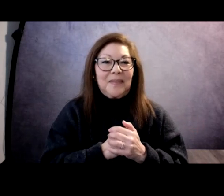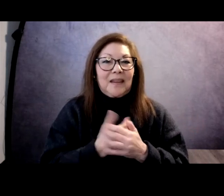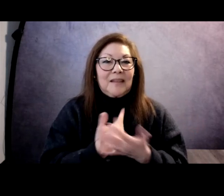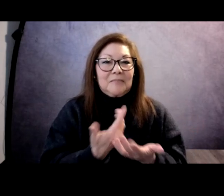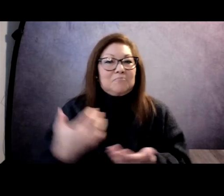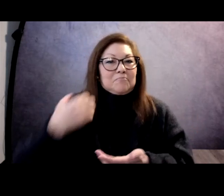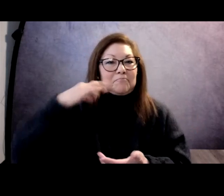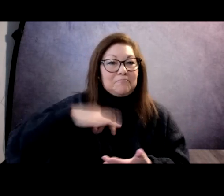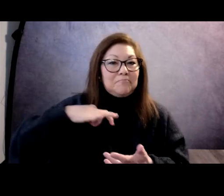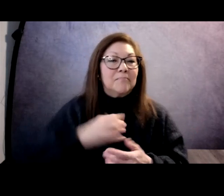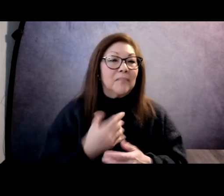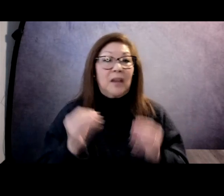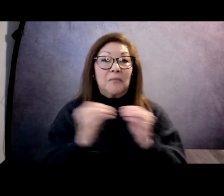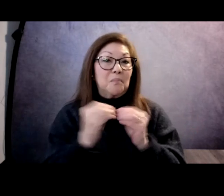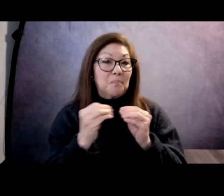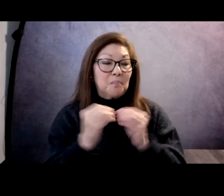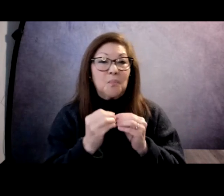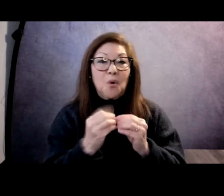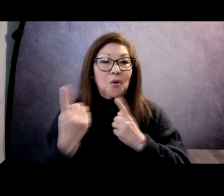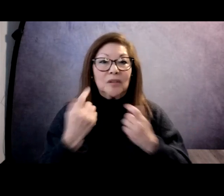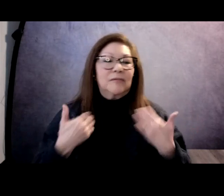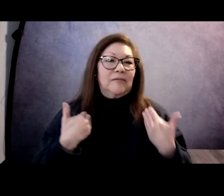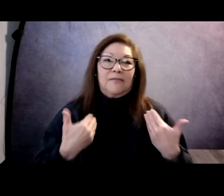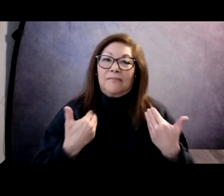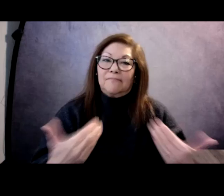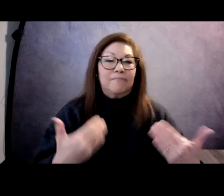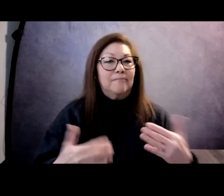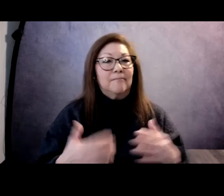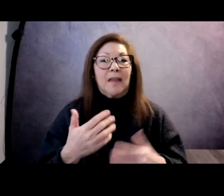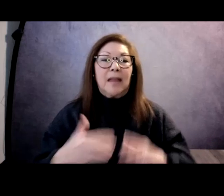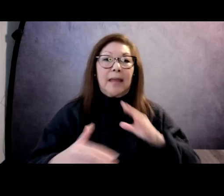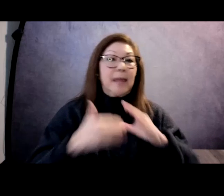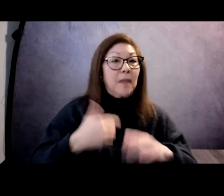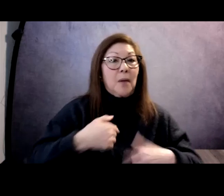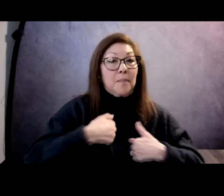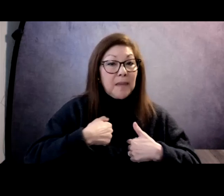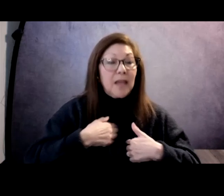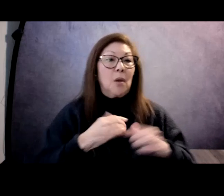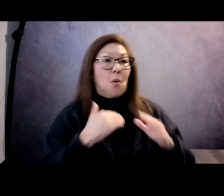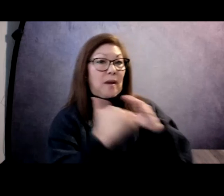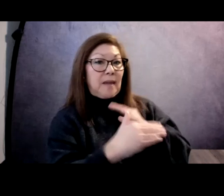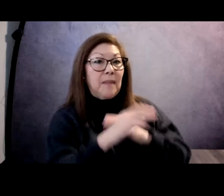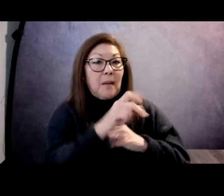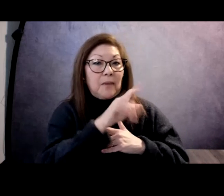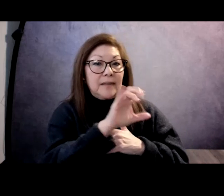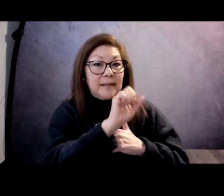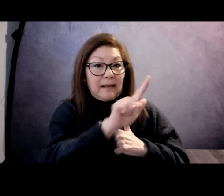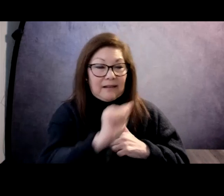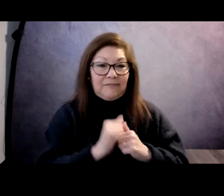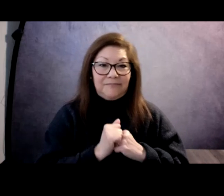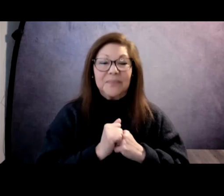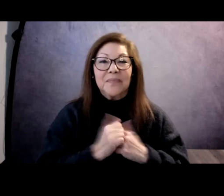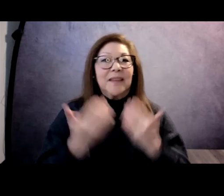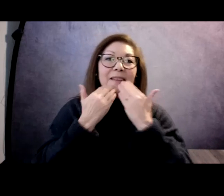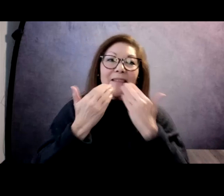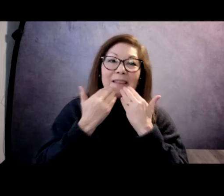questions, like I said, please feel free to email me or Priscilla. All right, thank